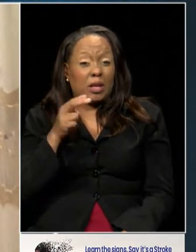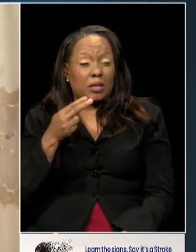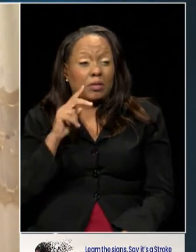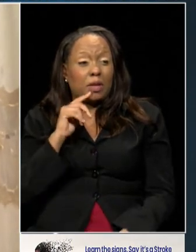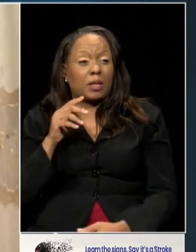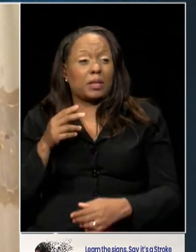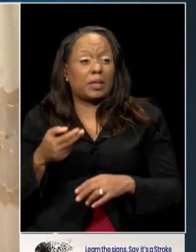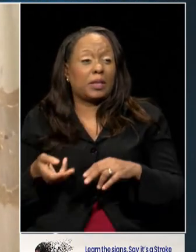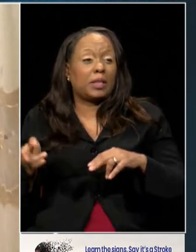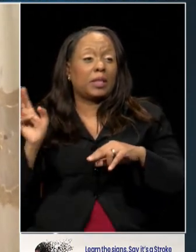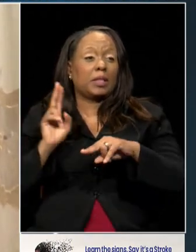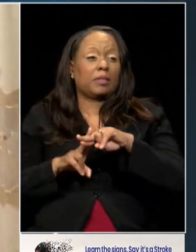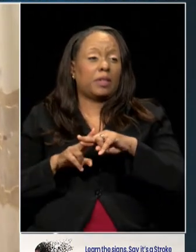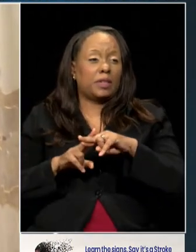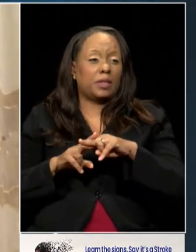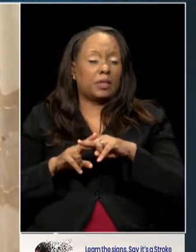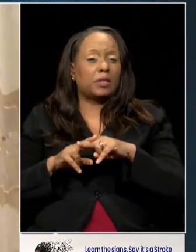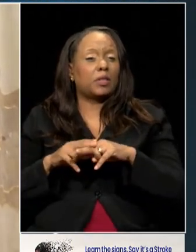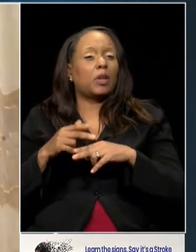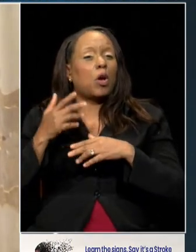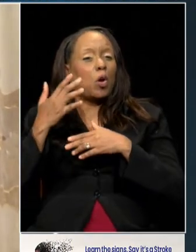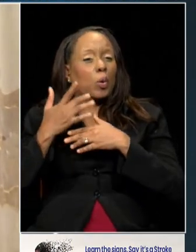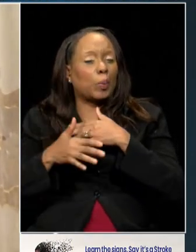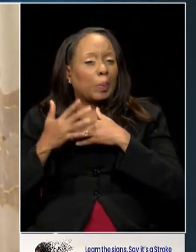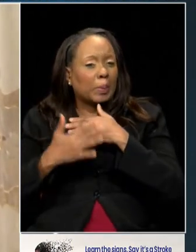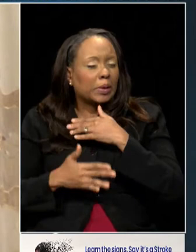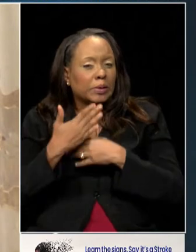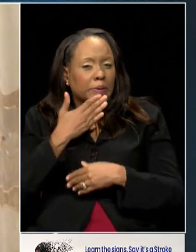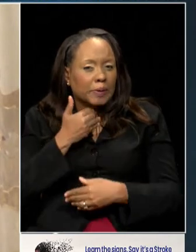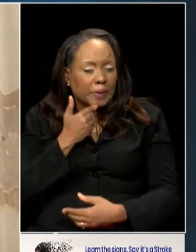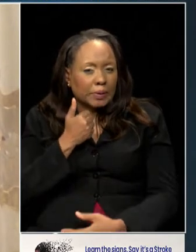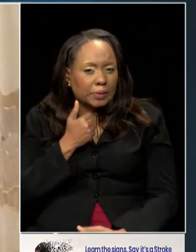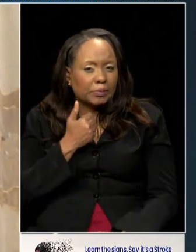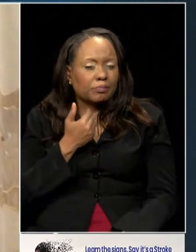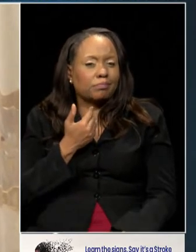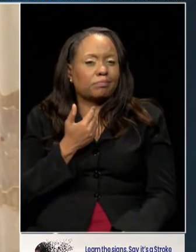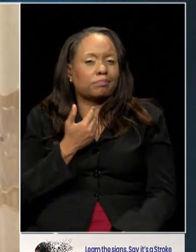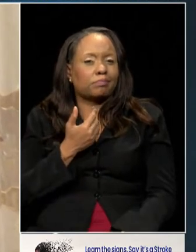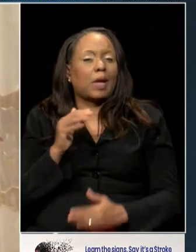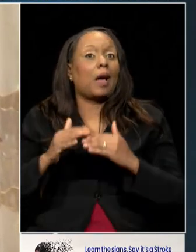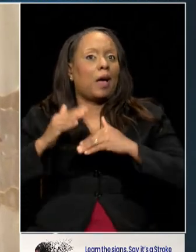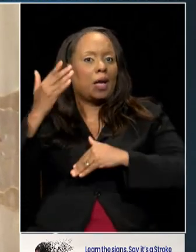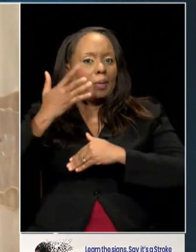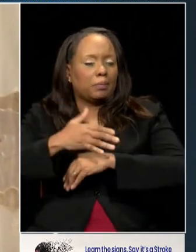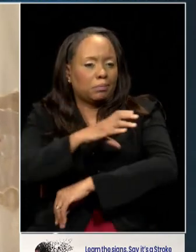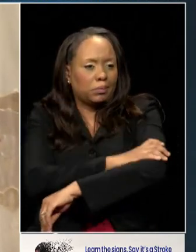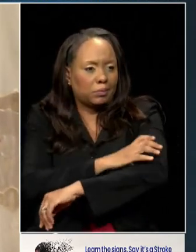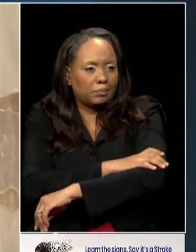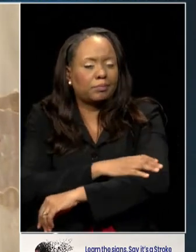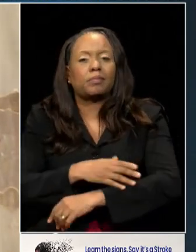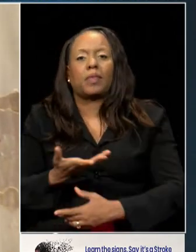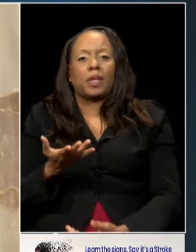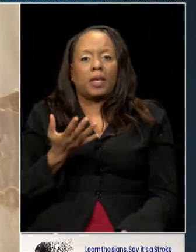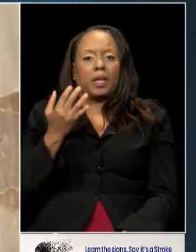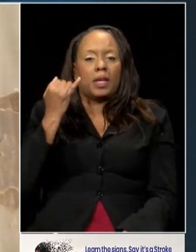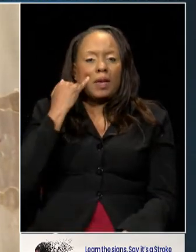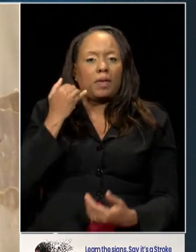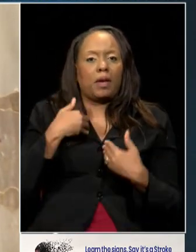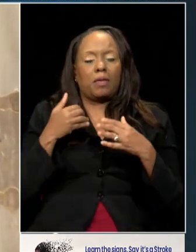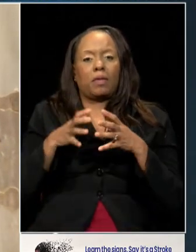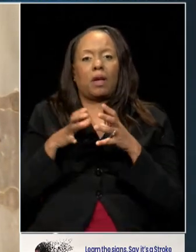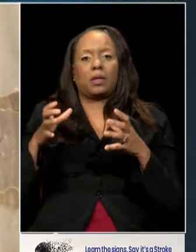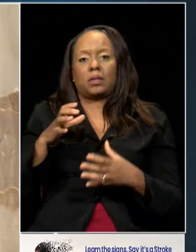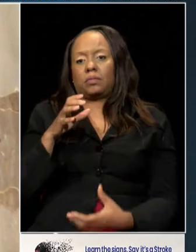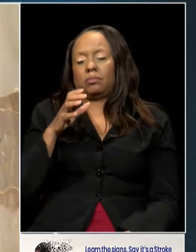really talking about those types of vegetables. If you have it, if you're having pumpkin and carrot on your plate, you don't need as much rice, or you don't